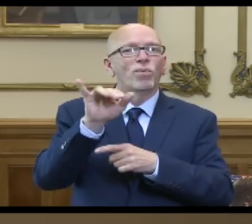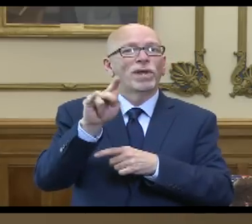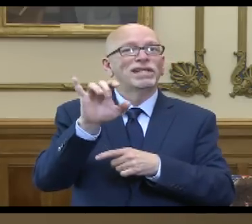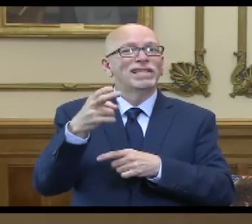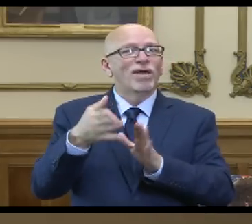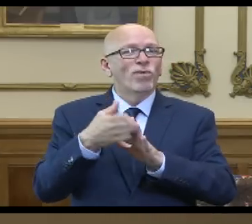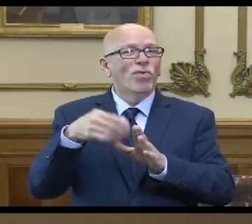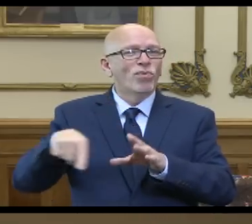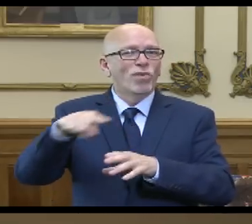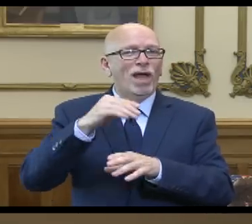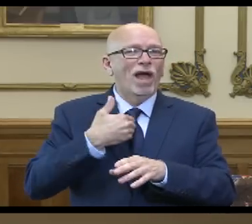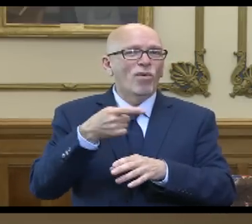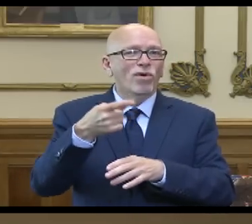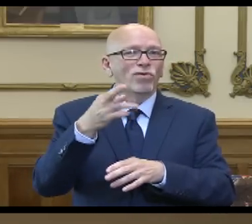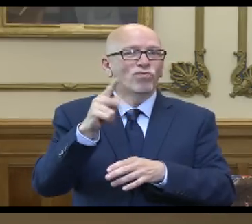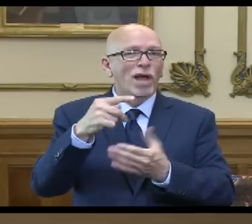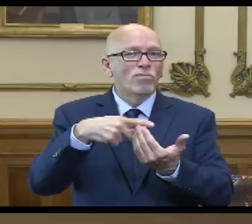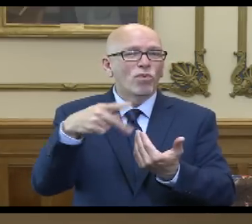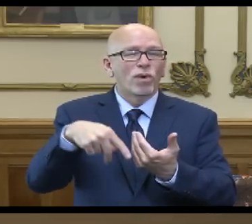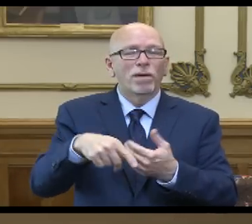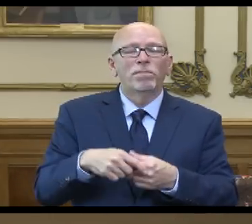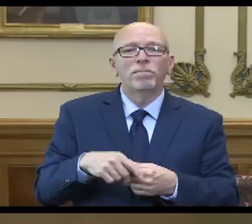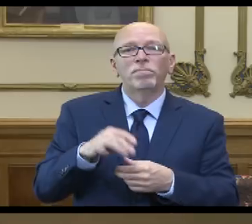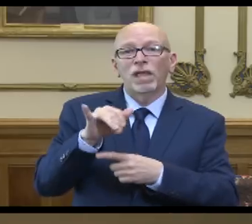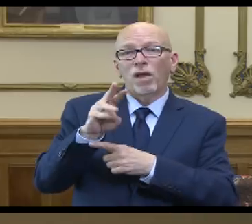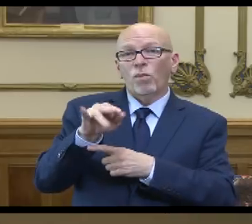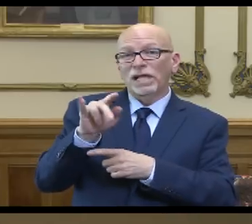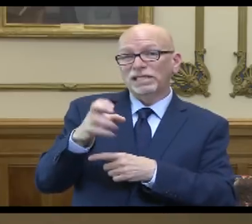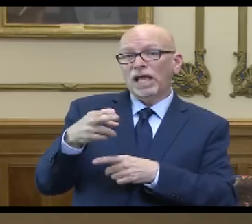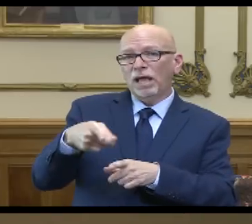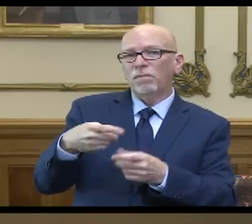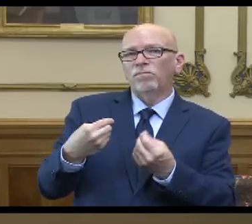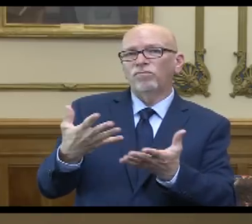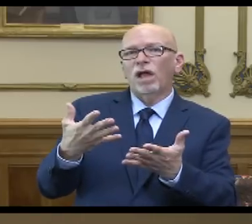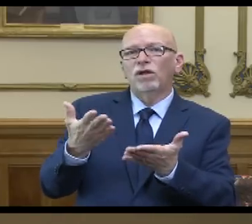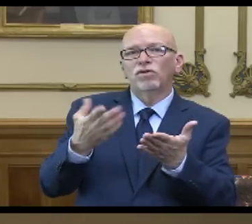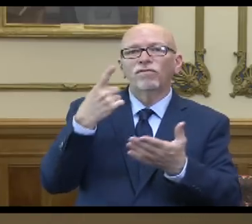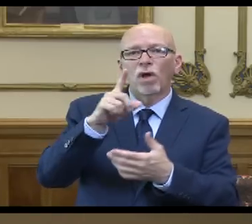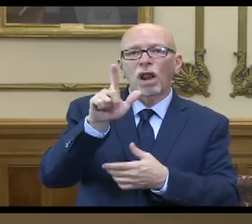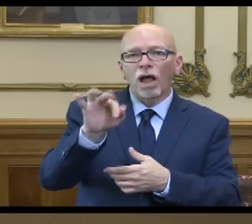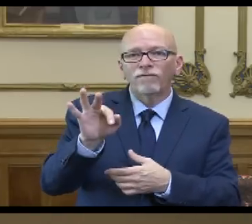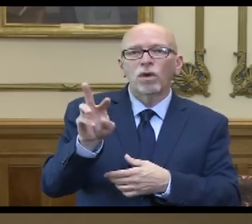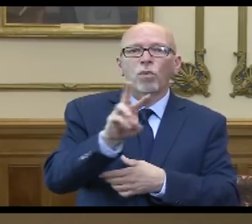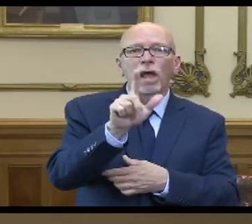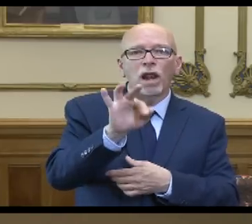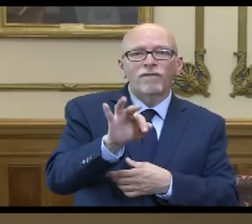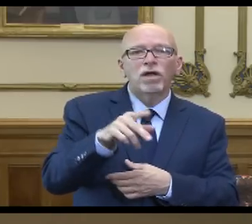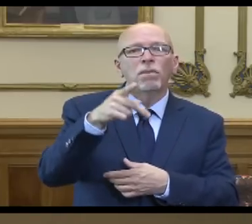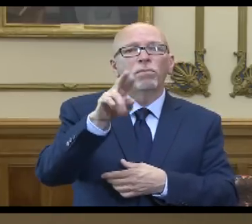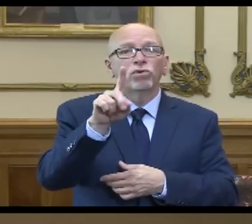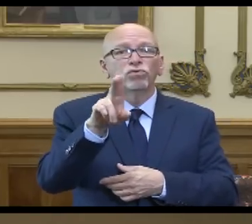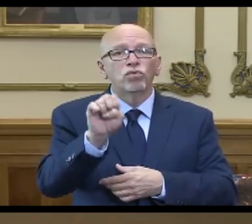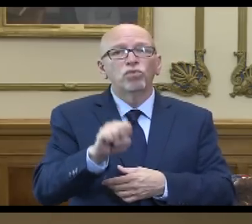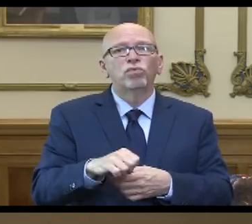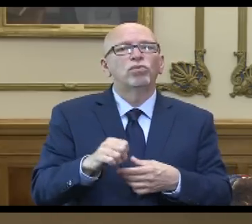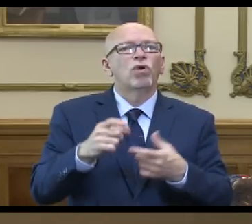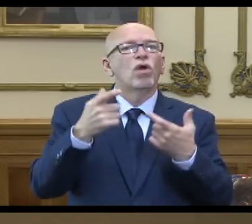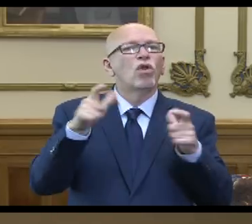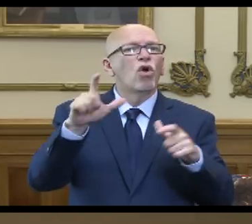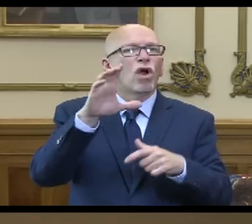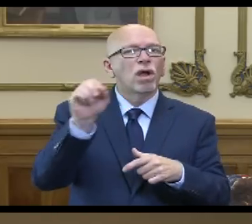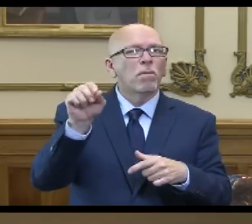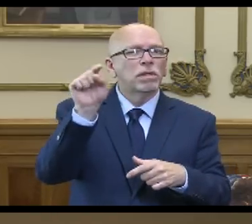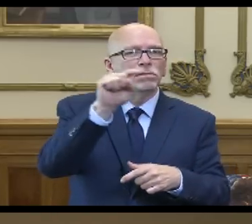our entire footprint. Wintech provides services to Lafayette, West Lafayette, Purdue, large